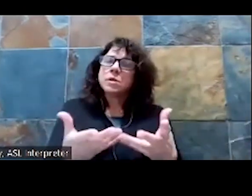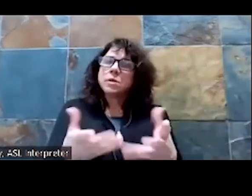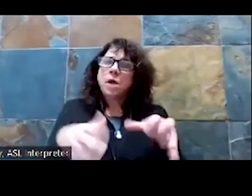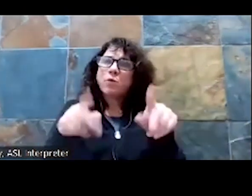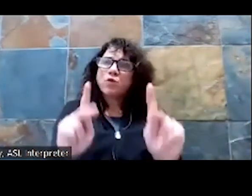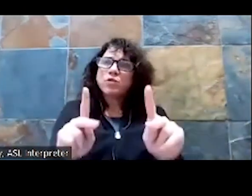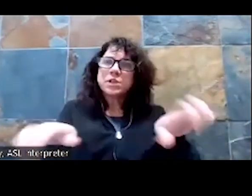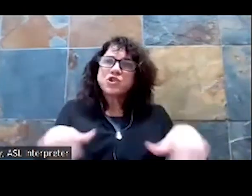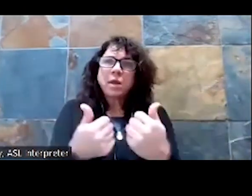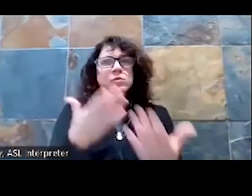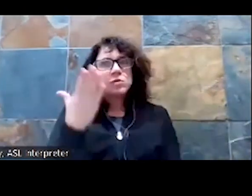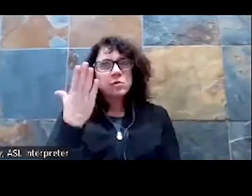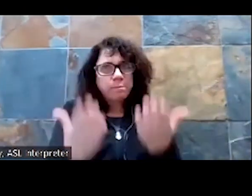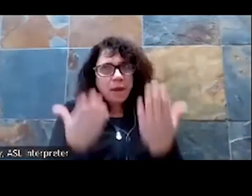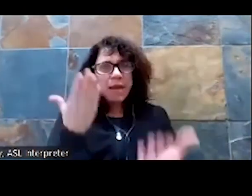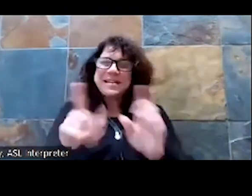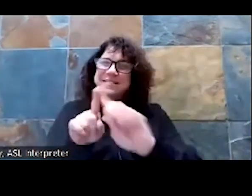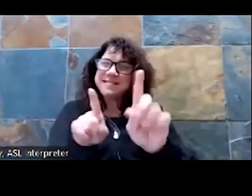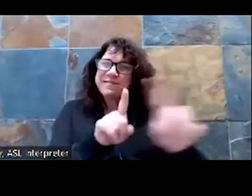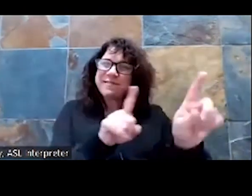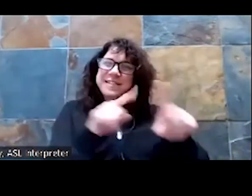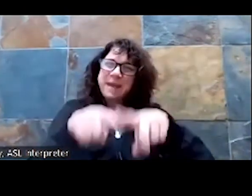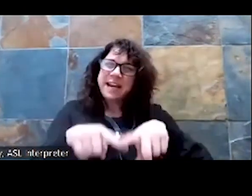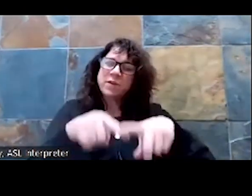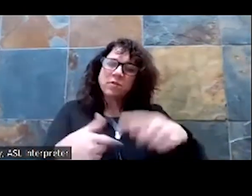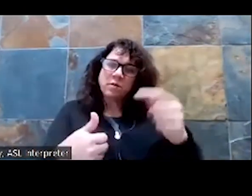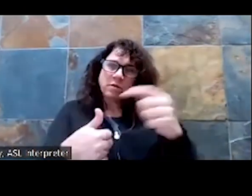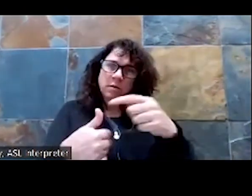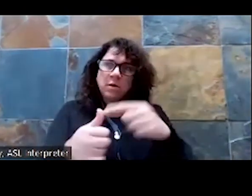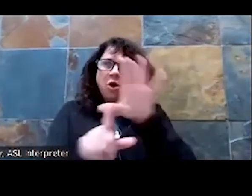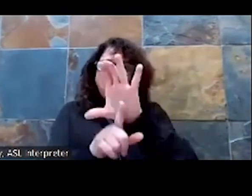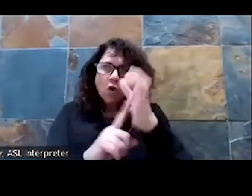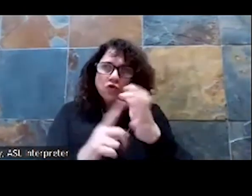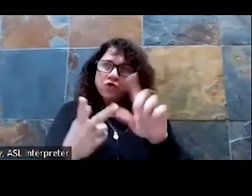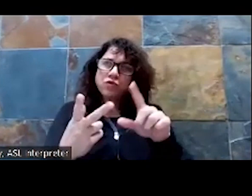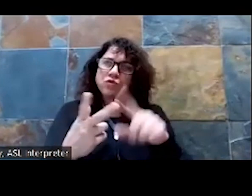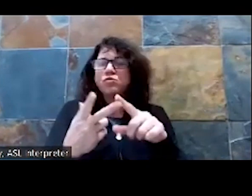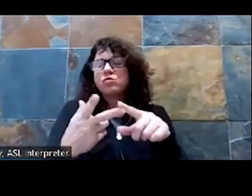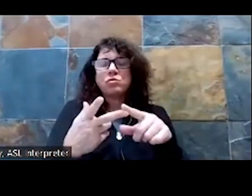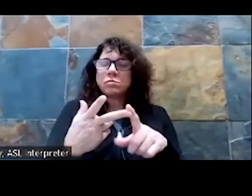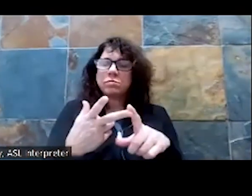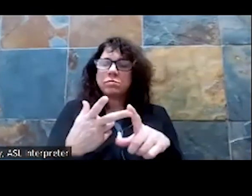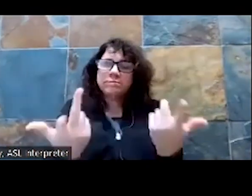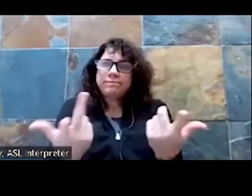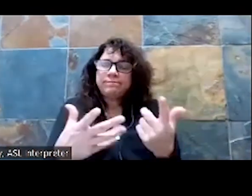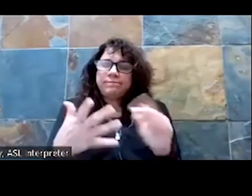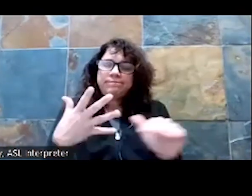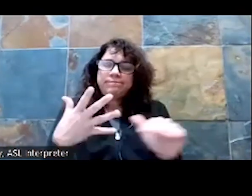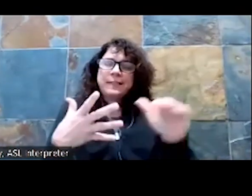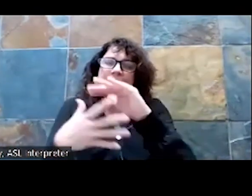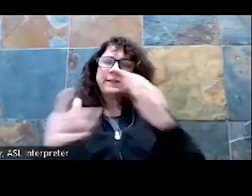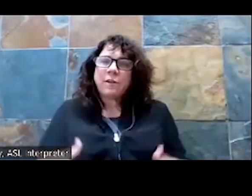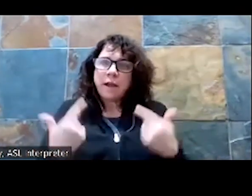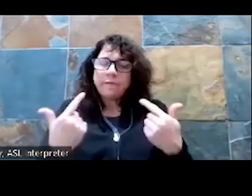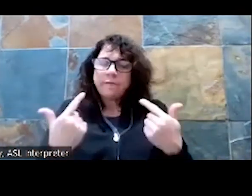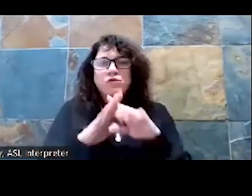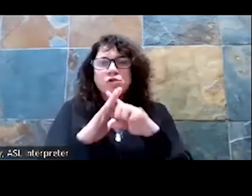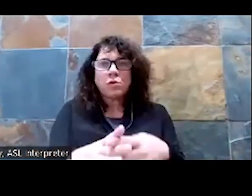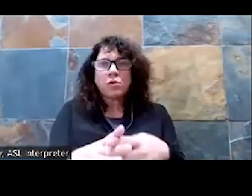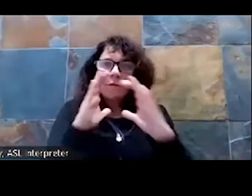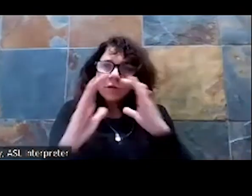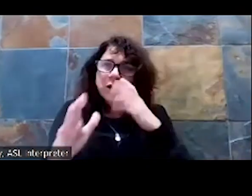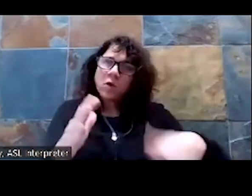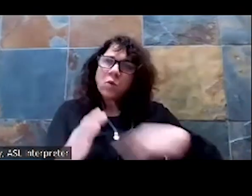and challenges may well differ depending on factors such as culture or stage of life. To begin these conversations, we're also